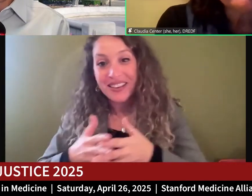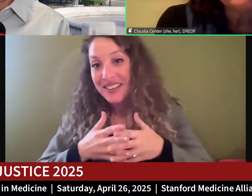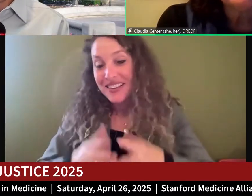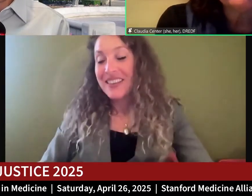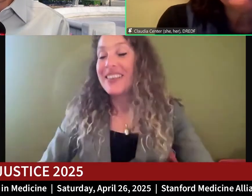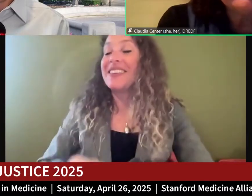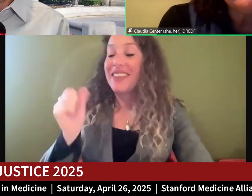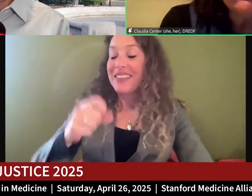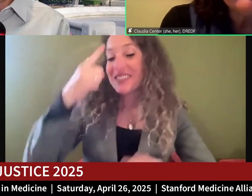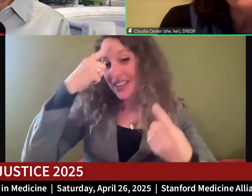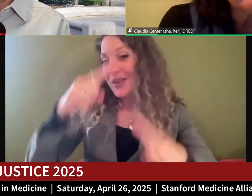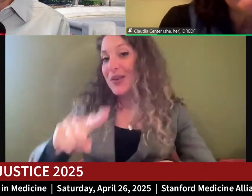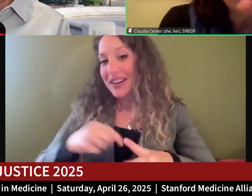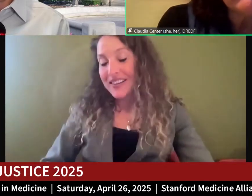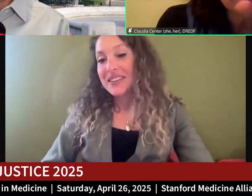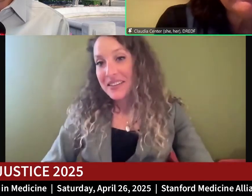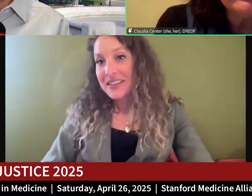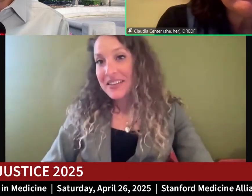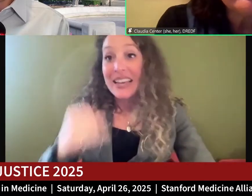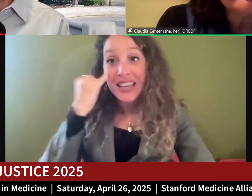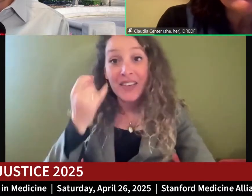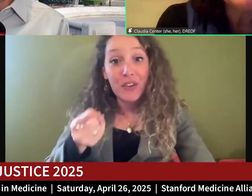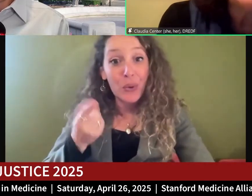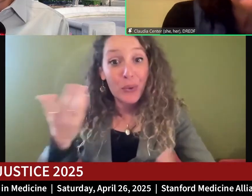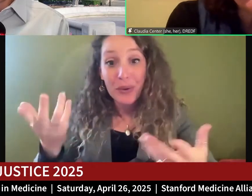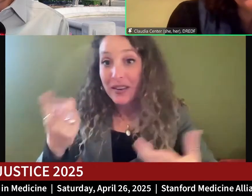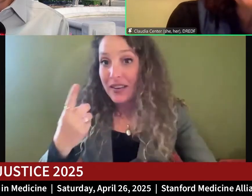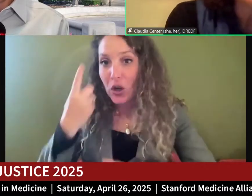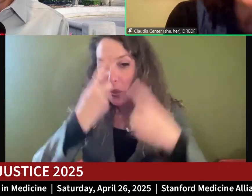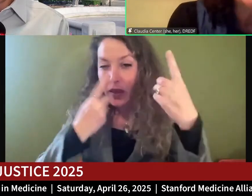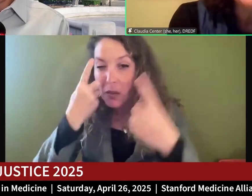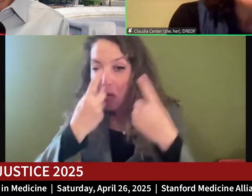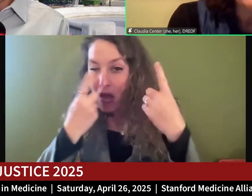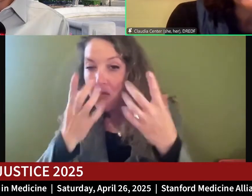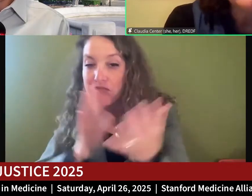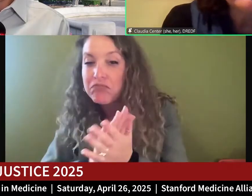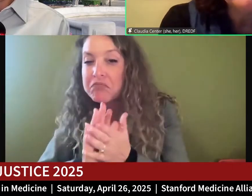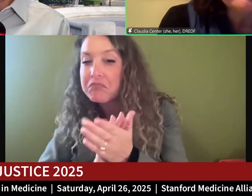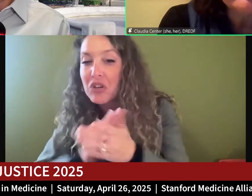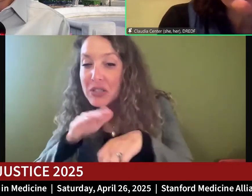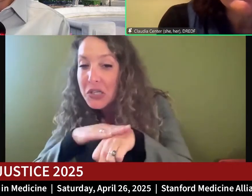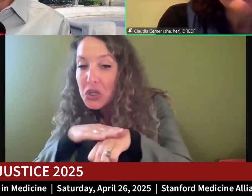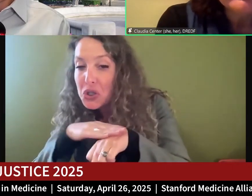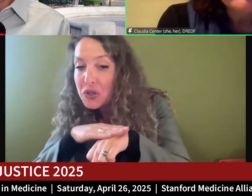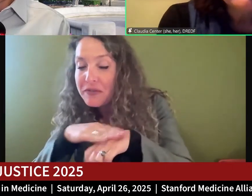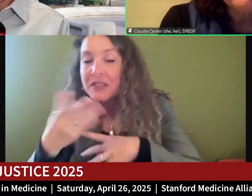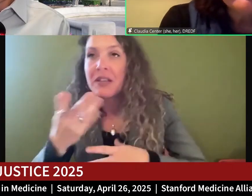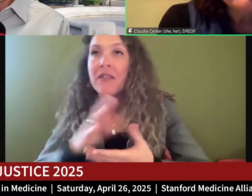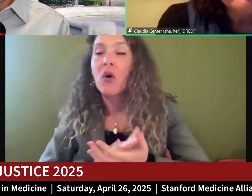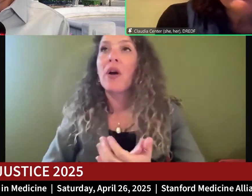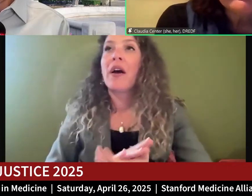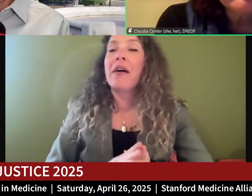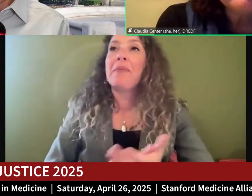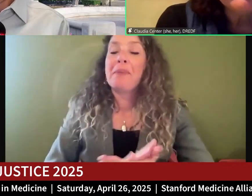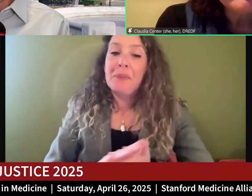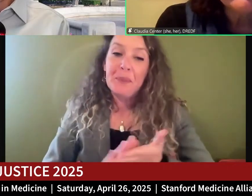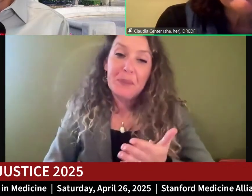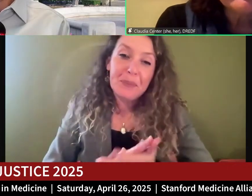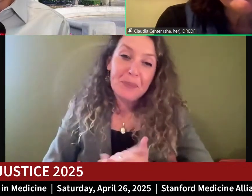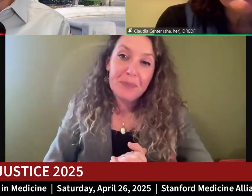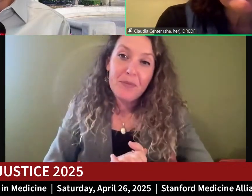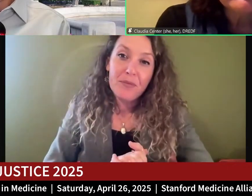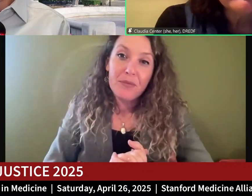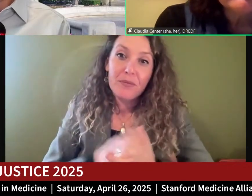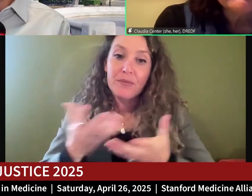if you look even, scratch the surface a little bit on, the